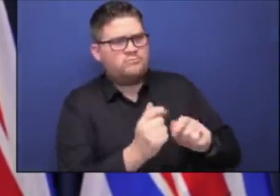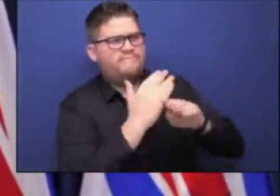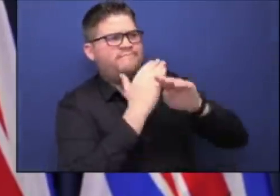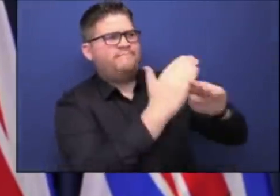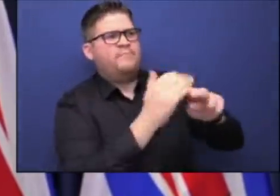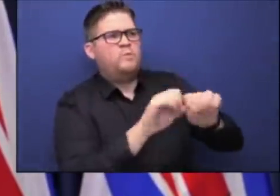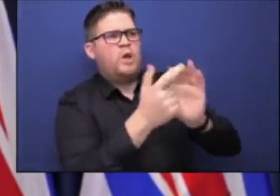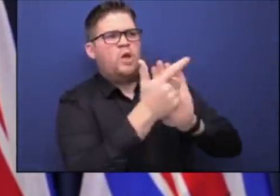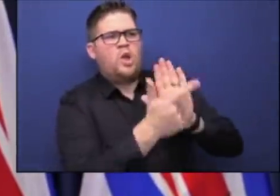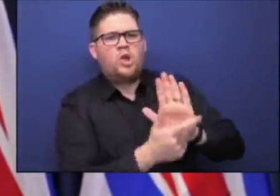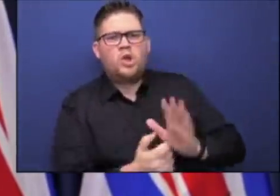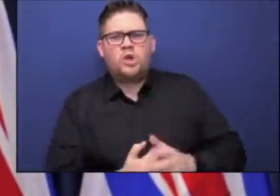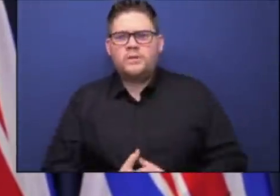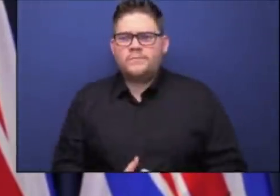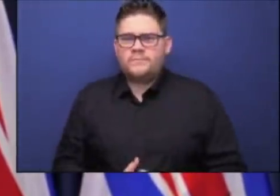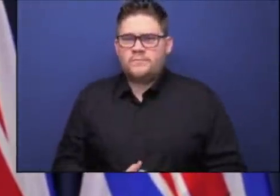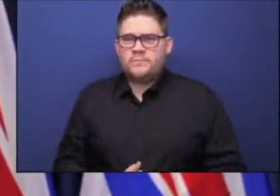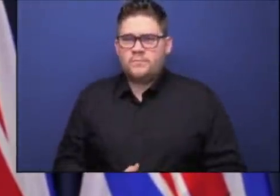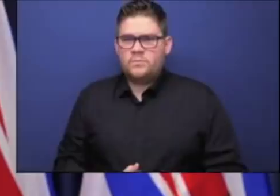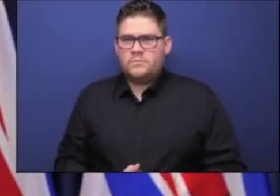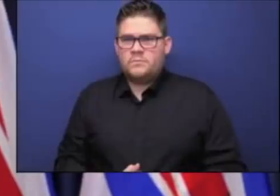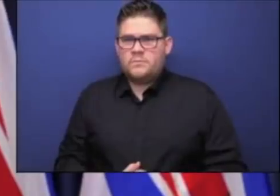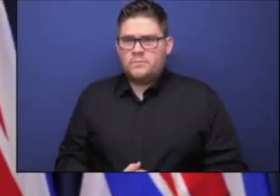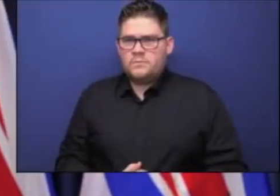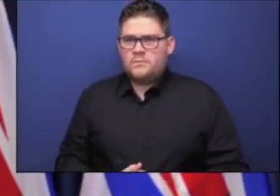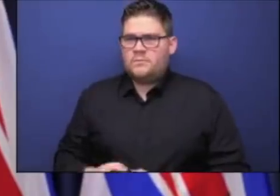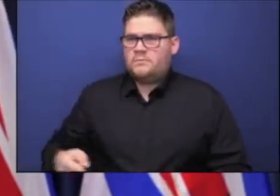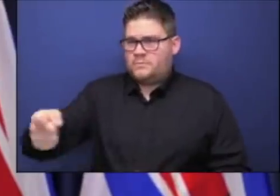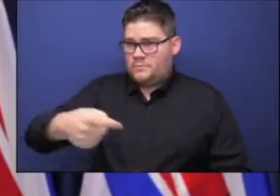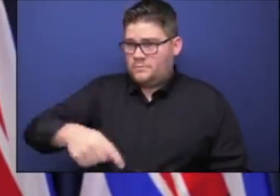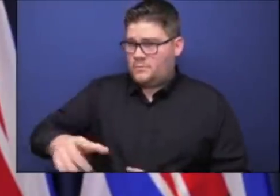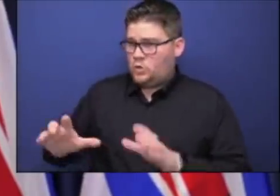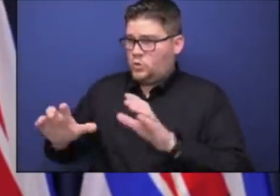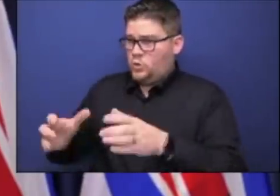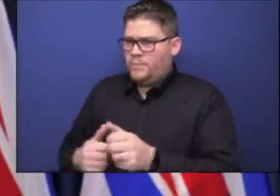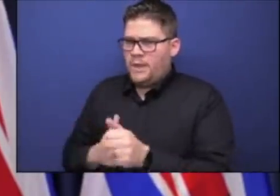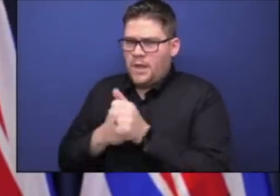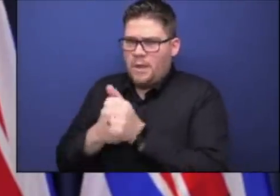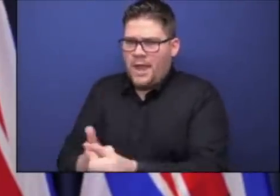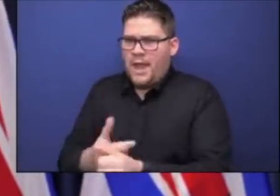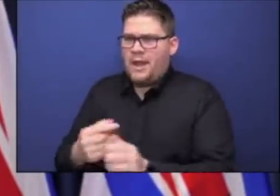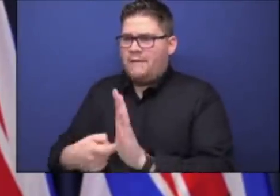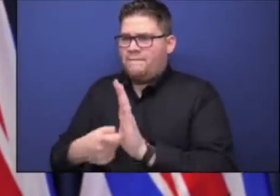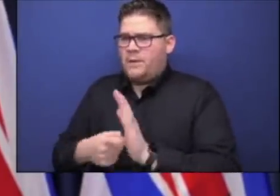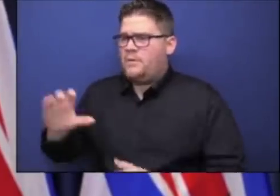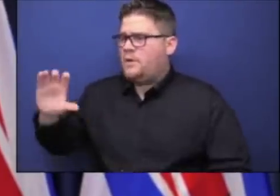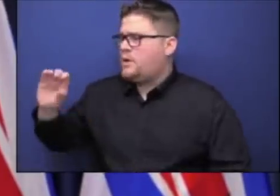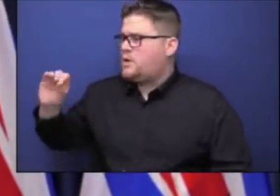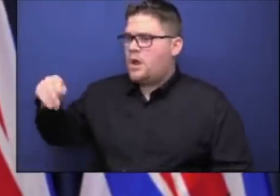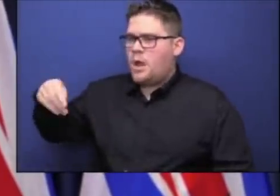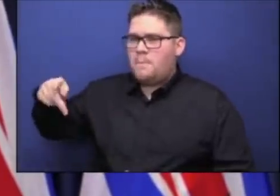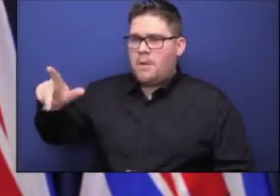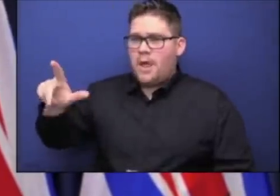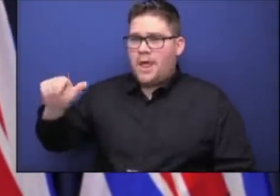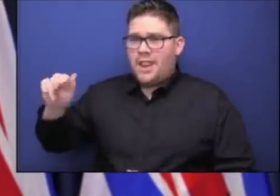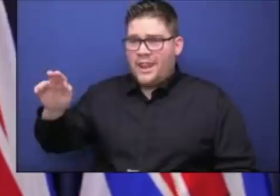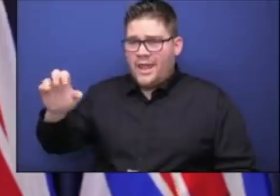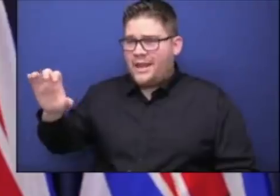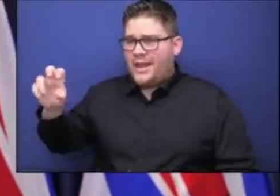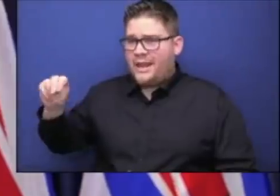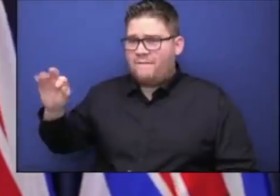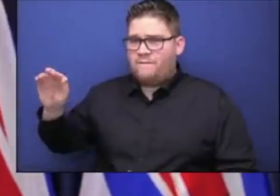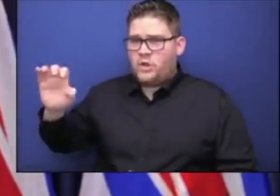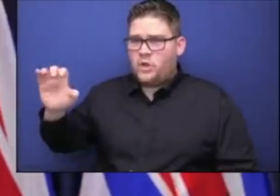job. I know many, many people are now happily housed in their homes instead of facing that kind of threat of eviction, because when